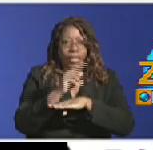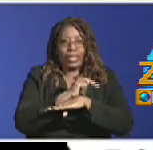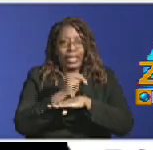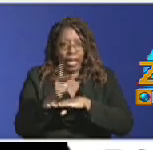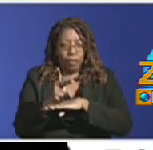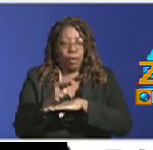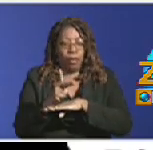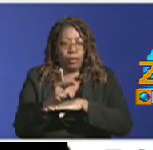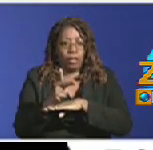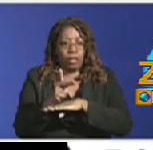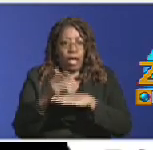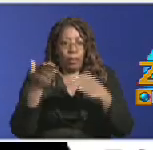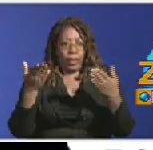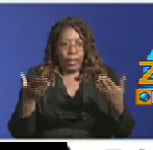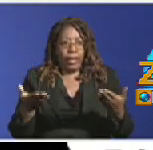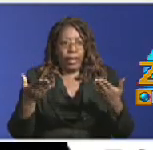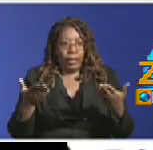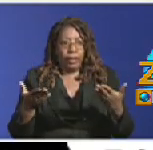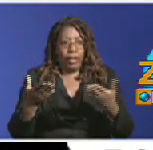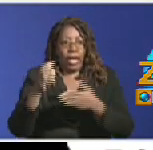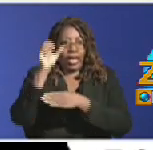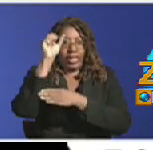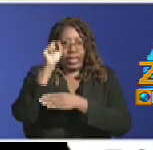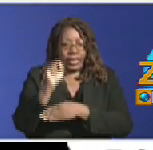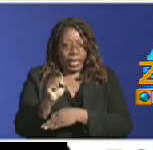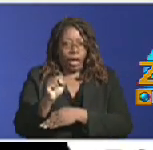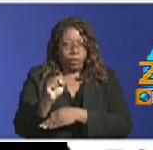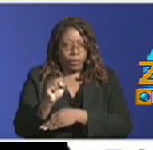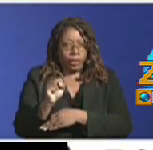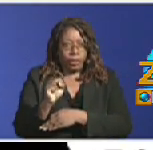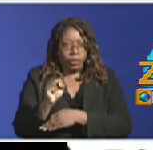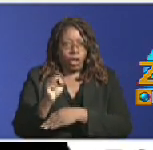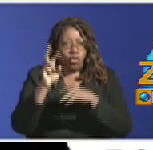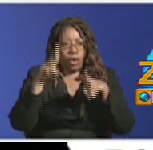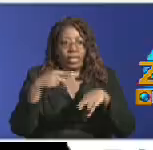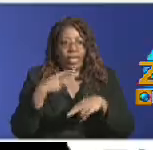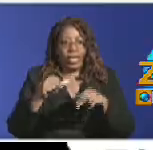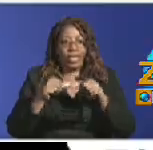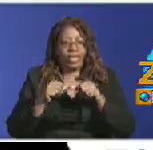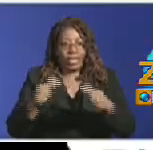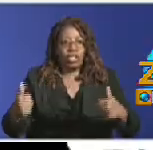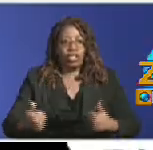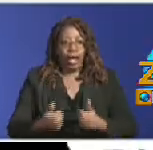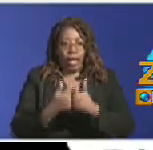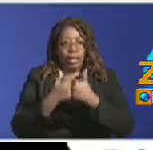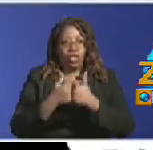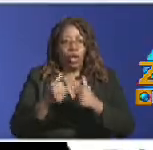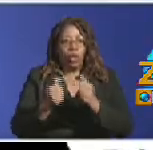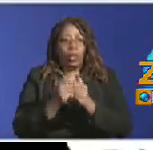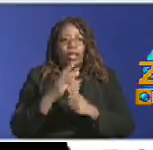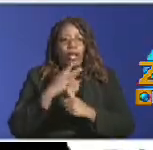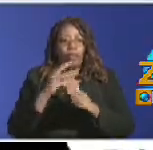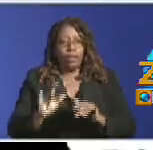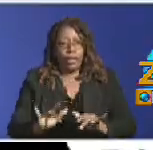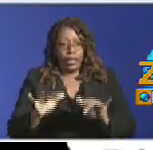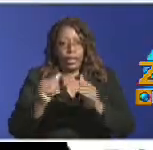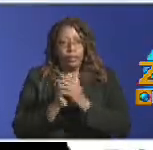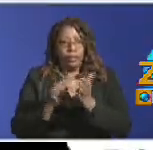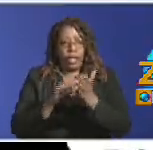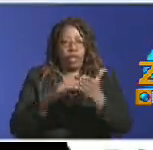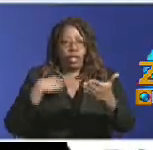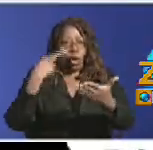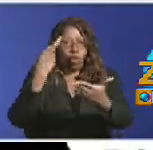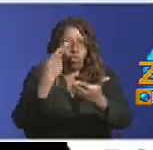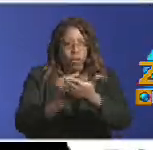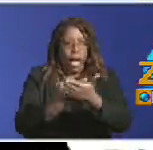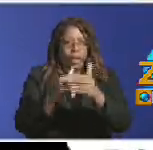But in areas like this Hollywood subdivision on Monday, residents say they are still challenged with flooding. As our news team arrived